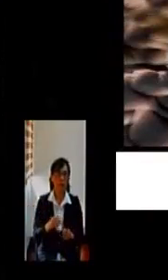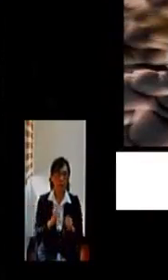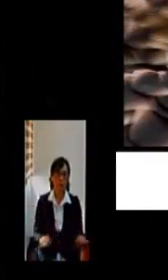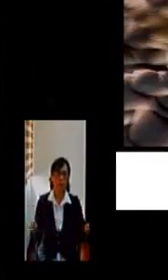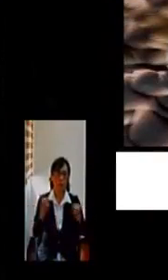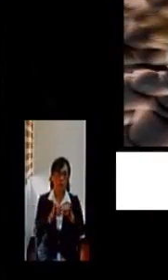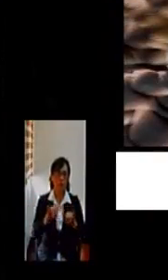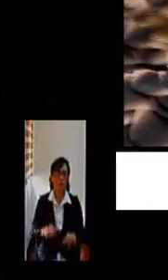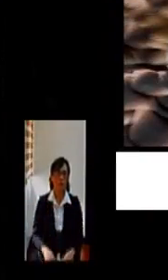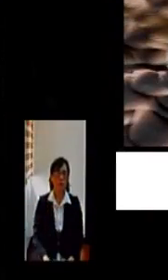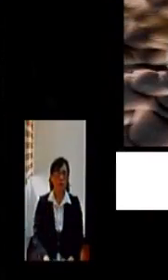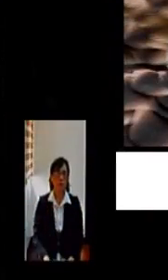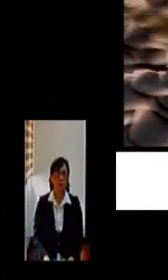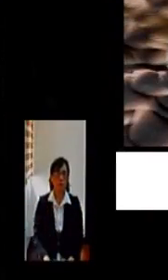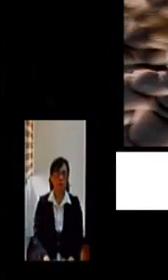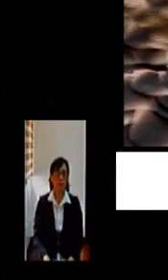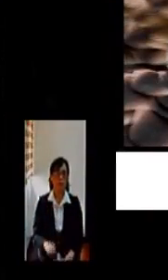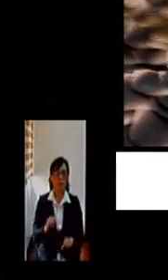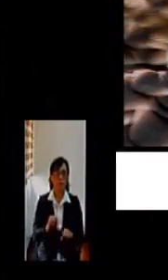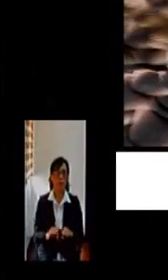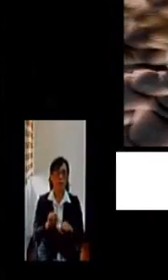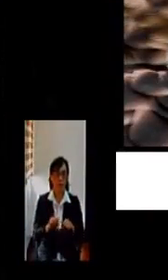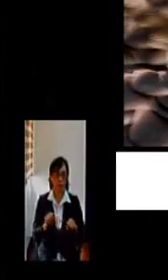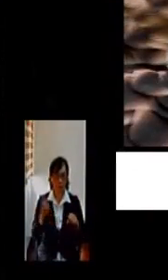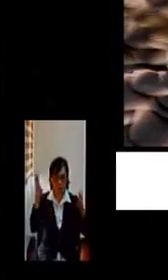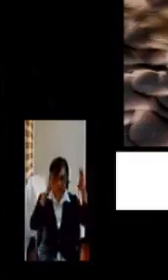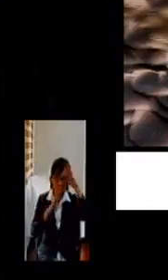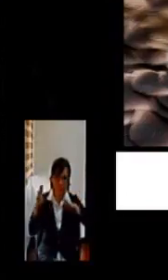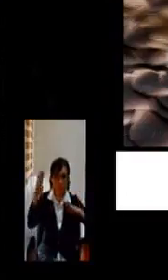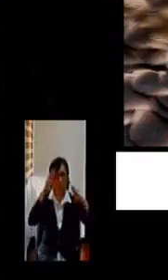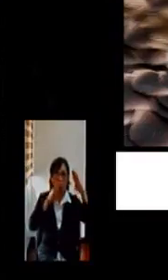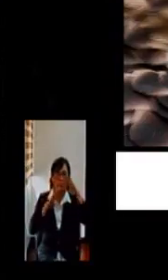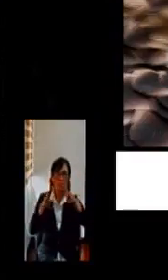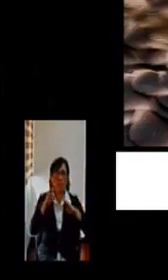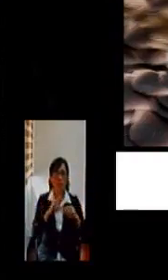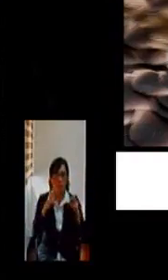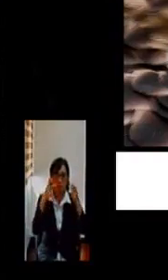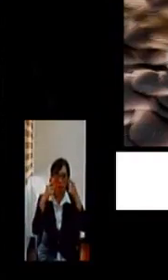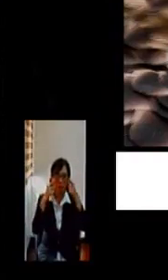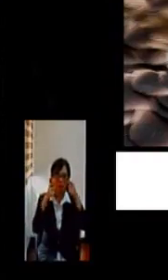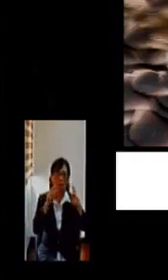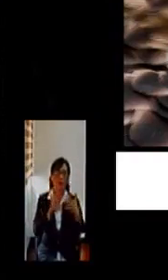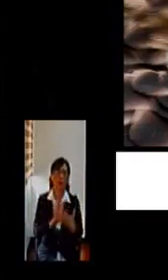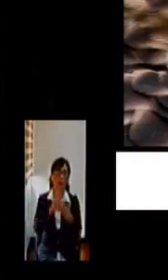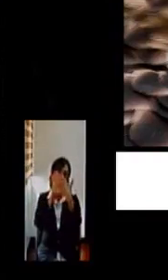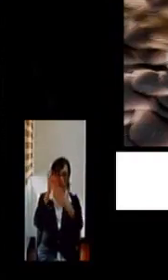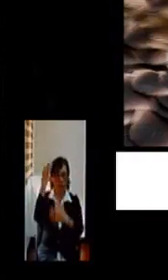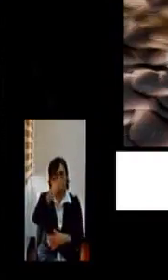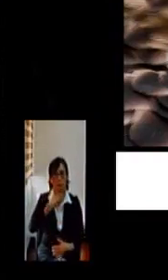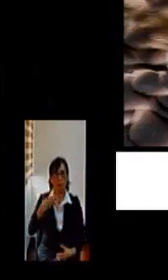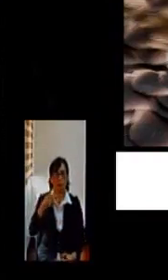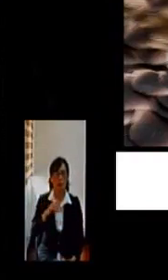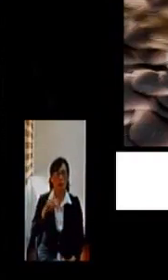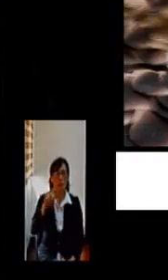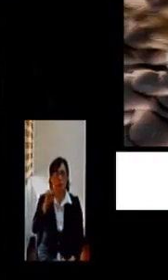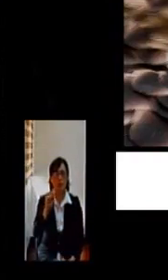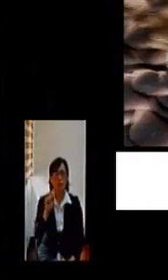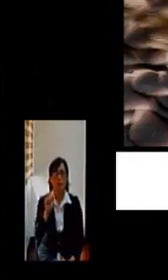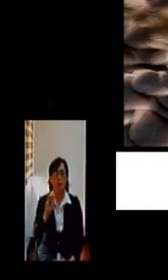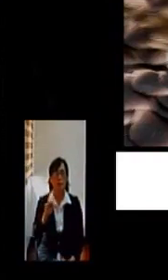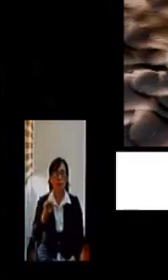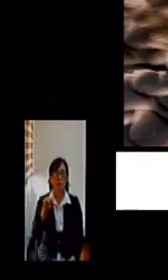And so the crisis, the biodiversity crisis, is staring us in the face. This is the Tamarau. We've